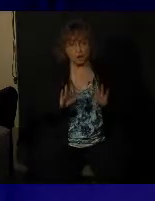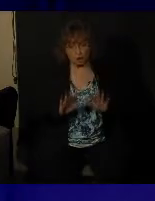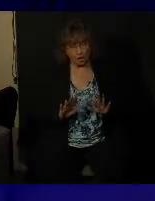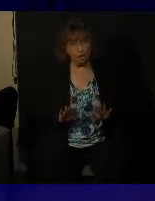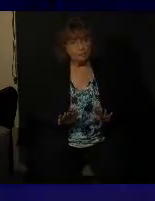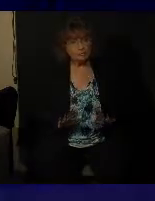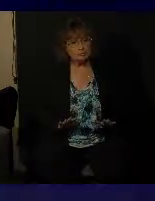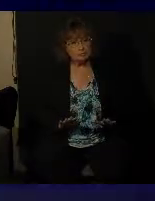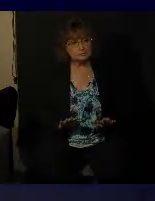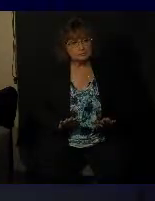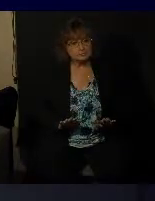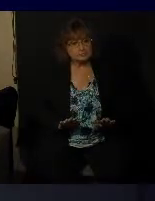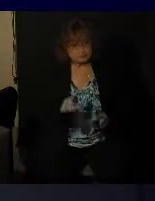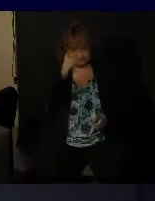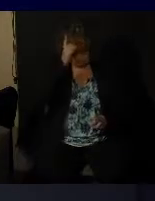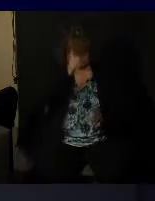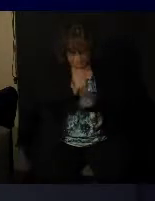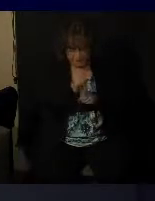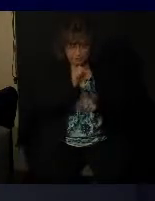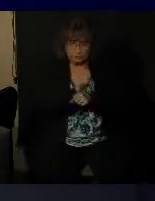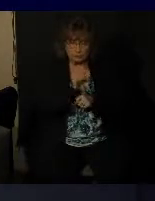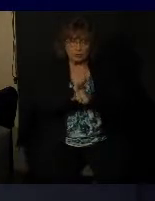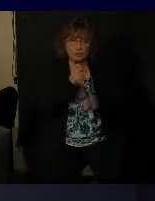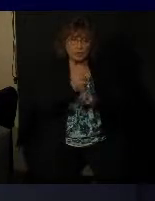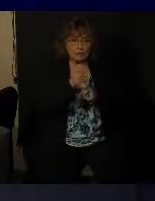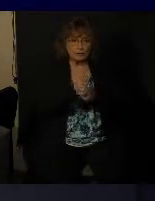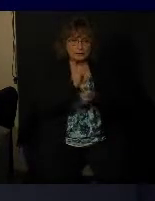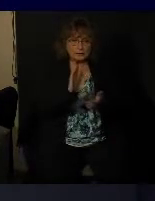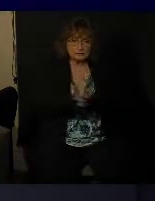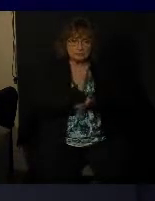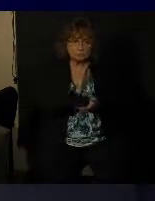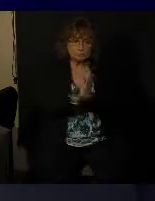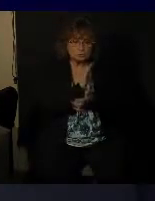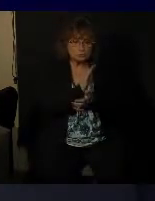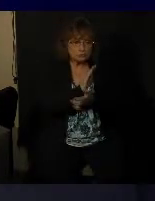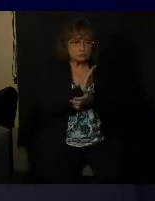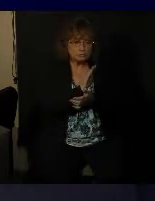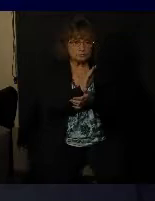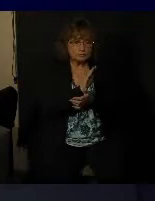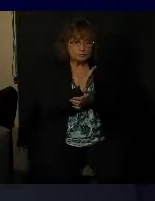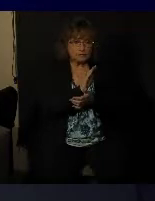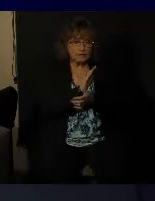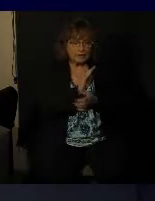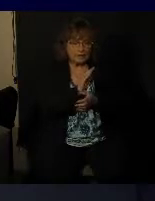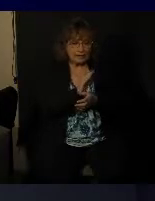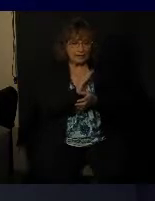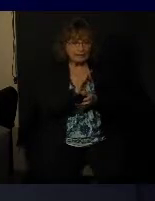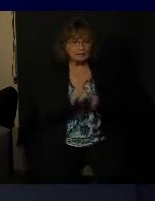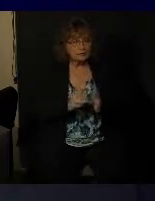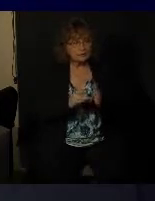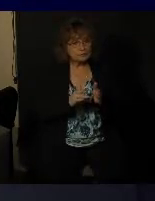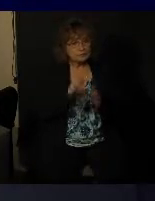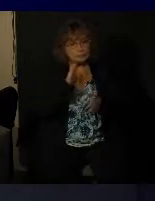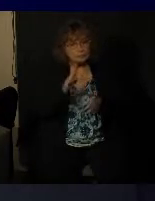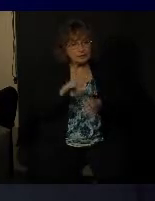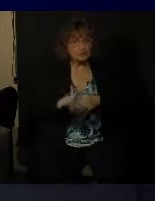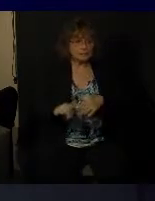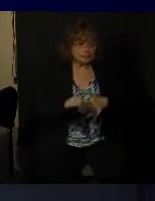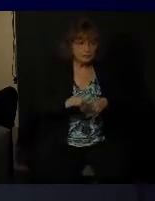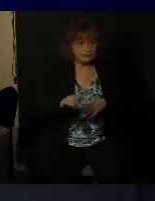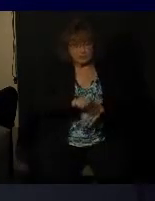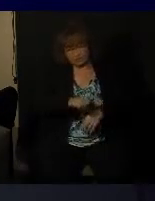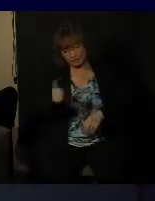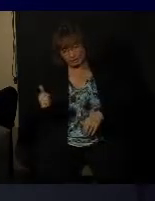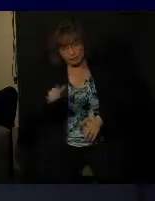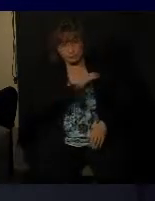that, like what they were doing and how they were acting. I wanted to be like that. So I went into the hallway with Miss Q